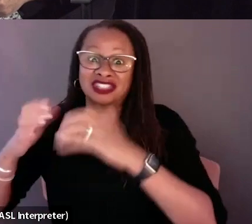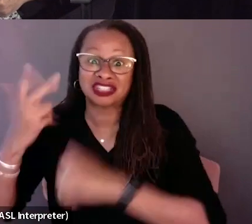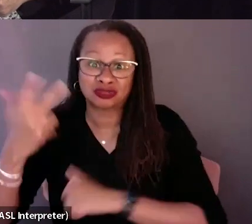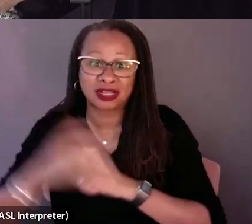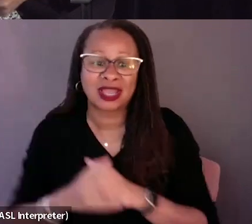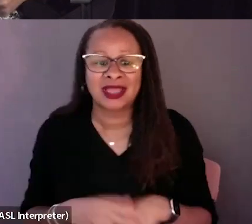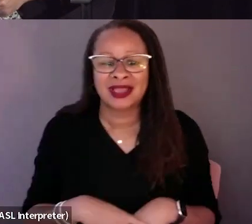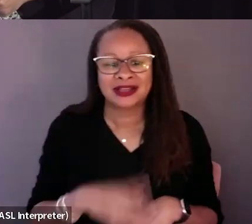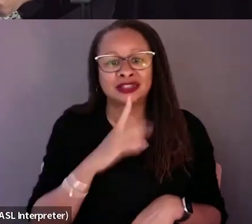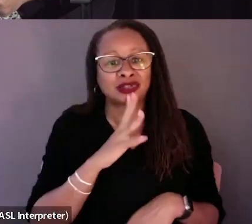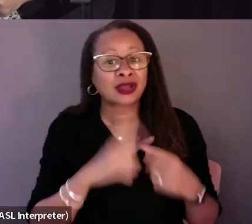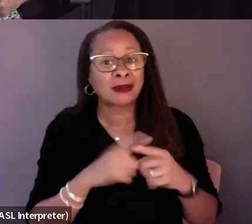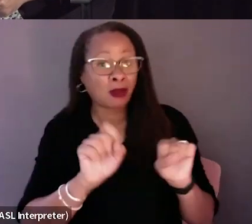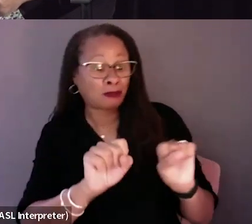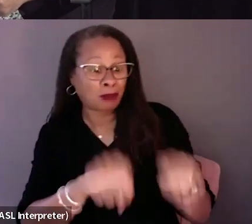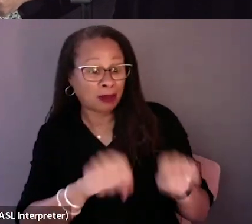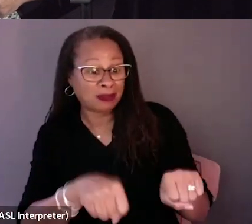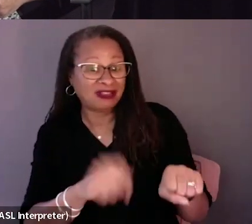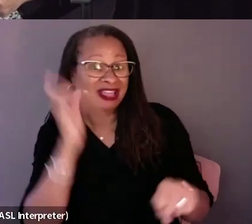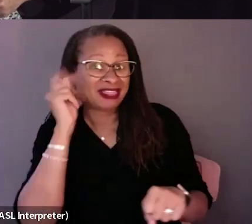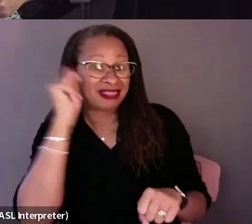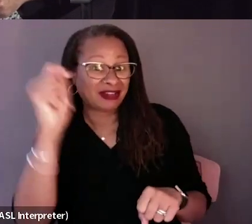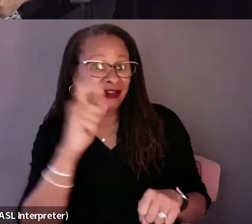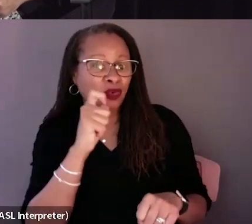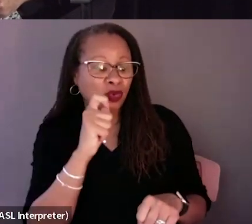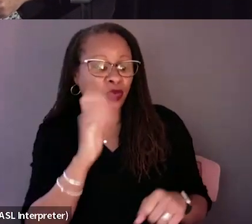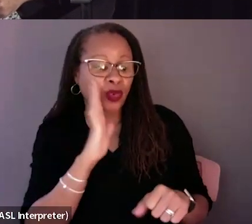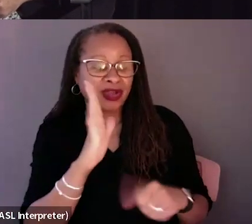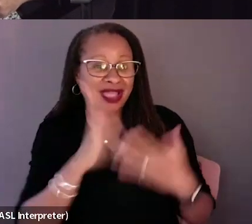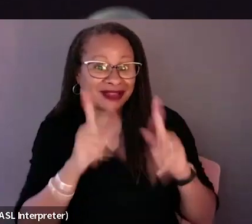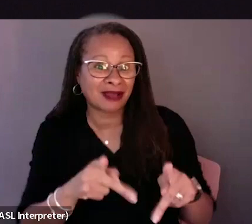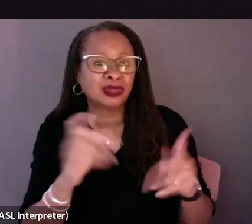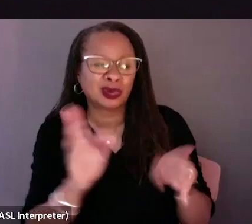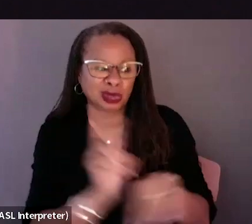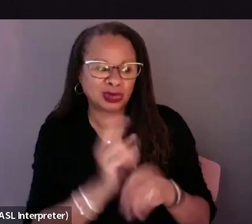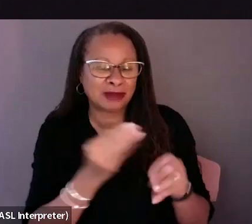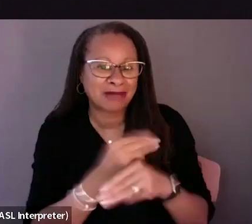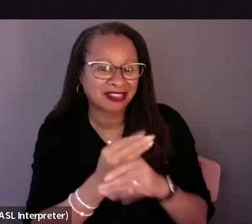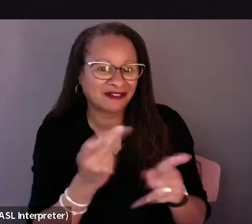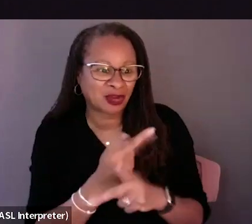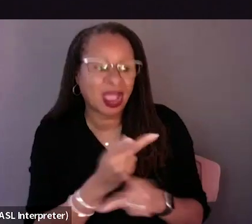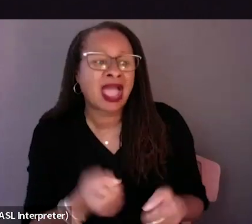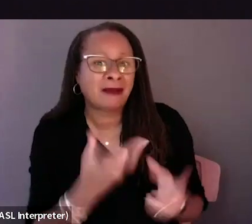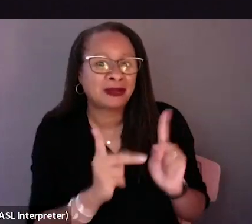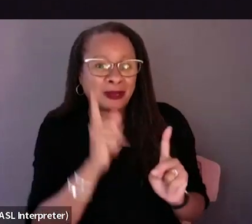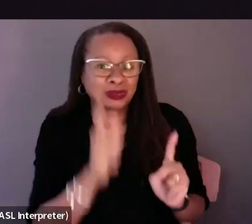probability theory of who might wind up. Oh, this is very intriguing. Yeah, but we from the very beginning